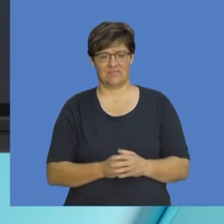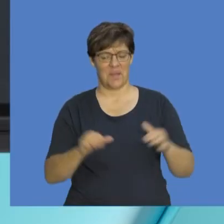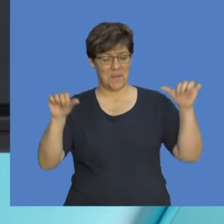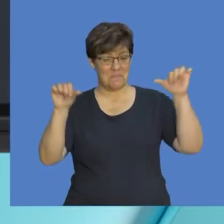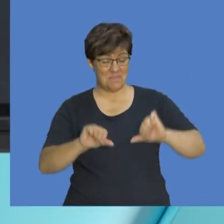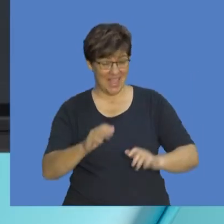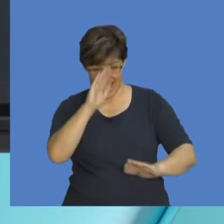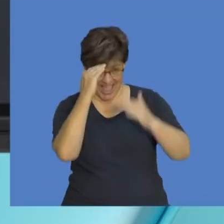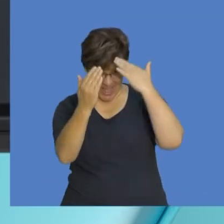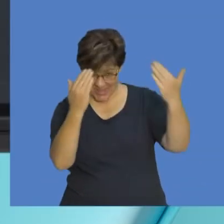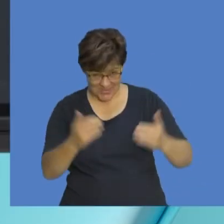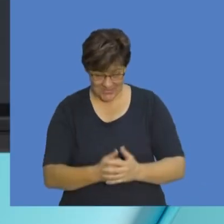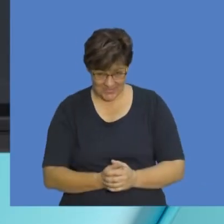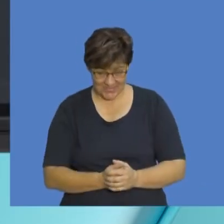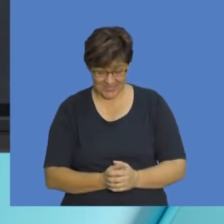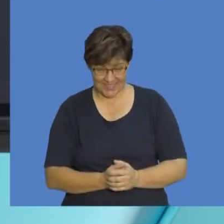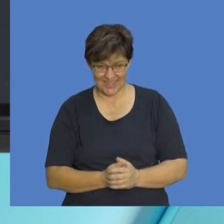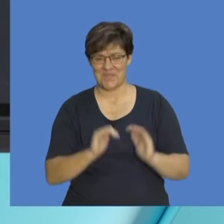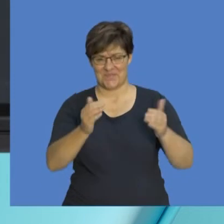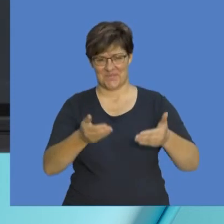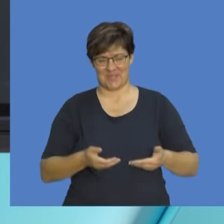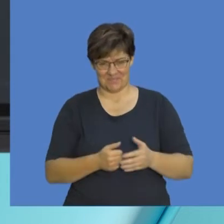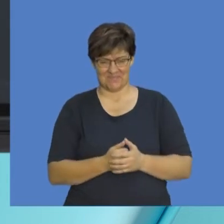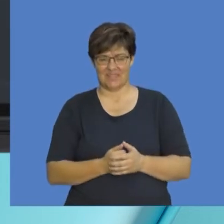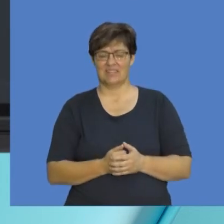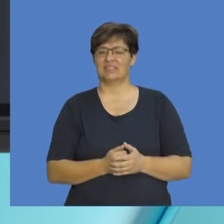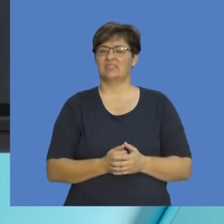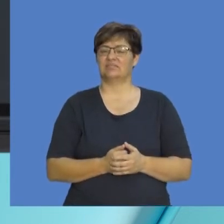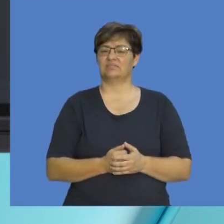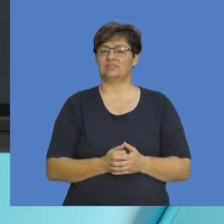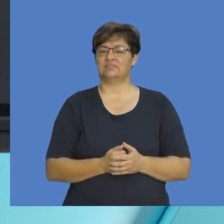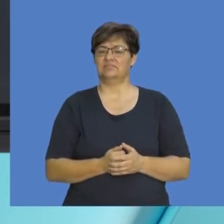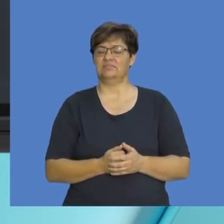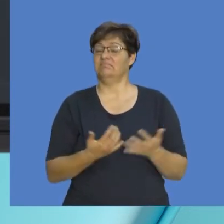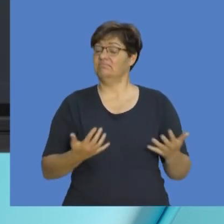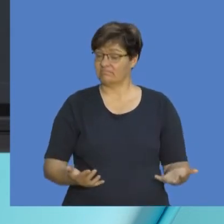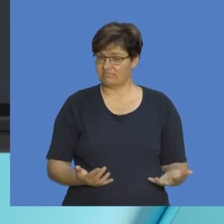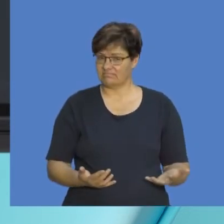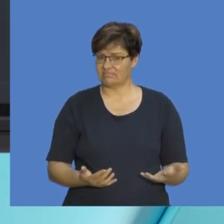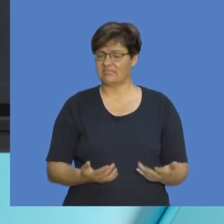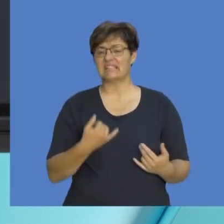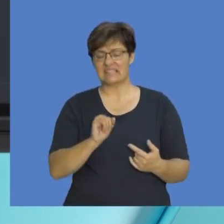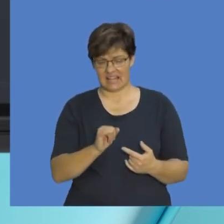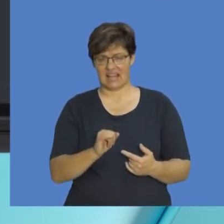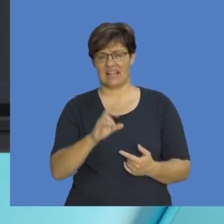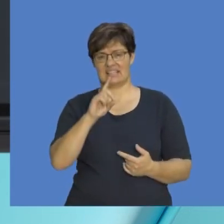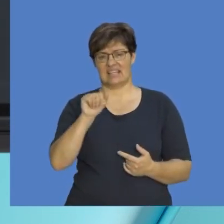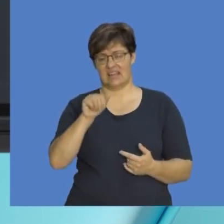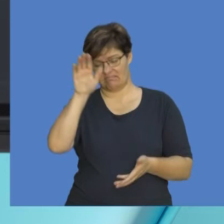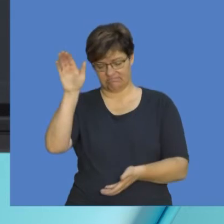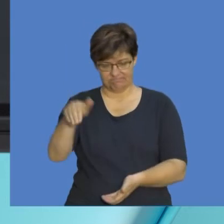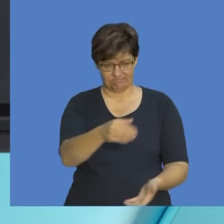Hello out there. Welcome back once again. Okay, so we're still on our data analysis.